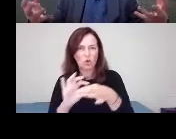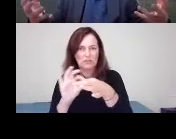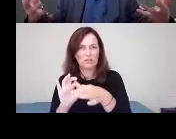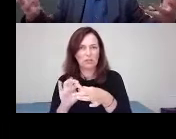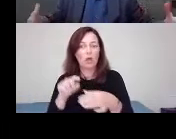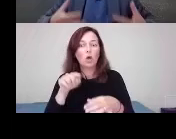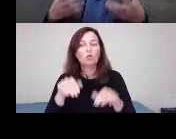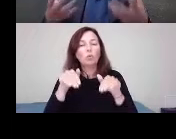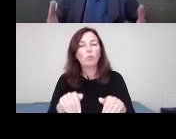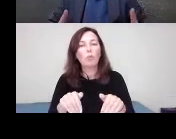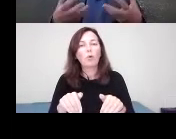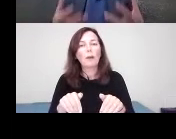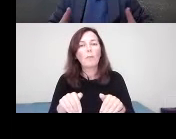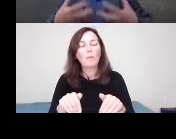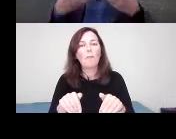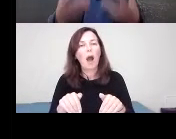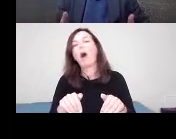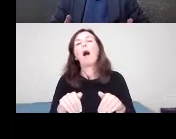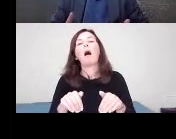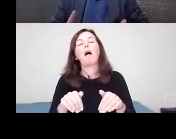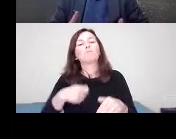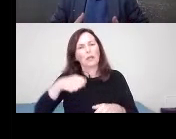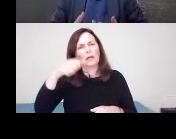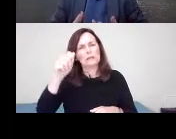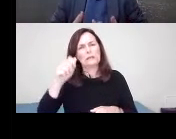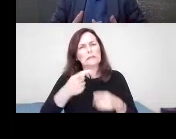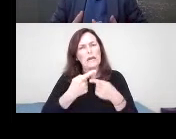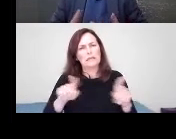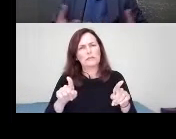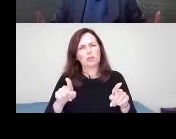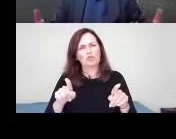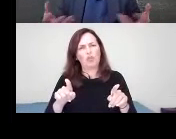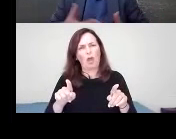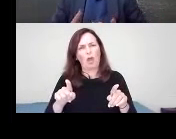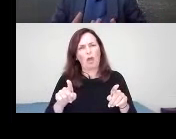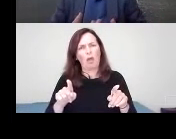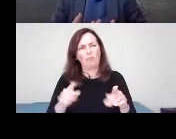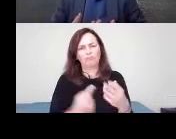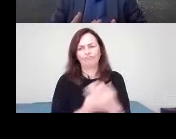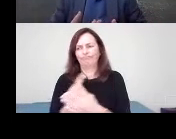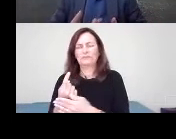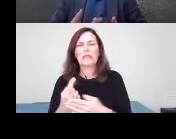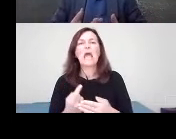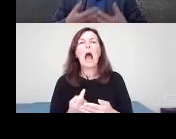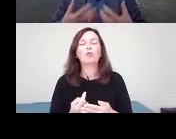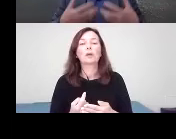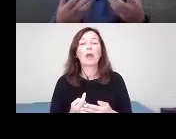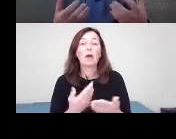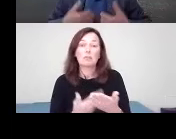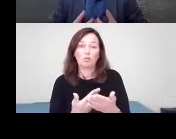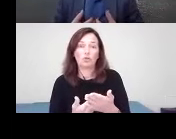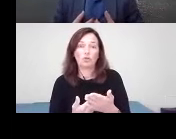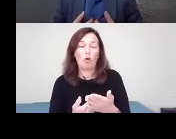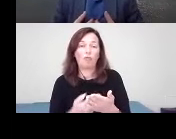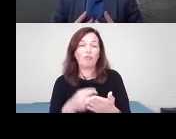really based to that, we can also develop something new which is needed. And collective learning and developing it is much more